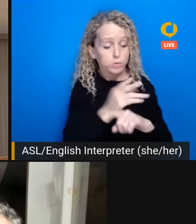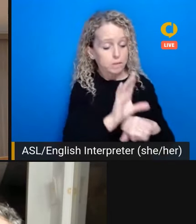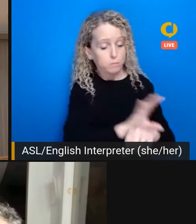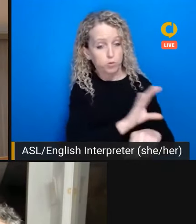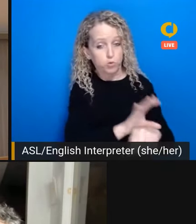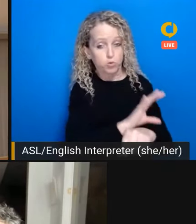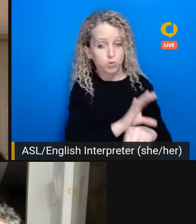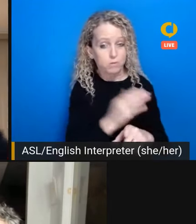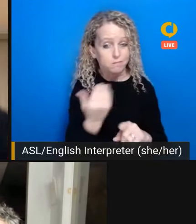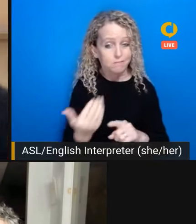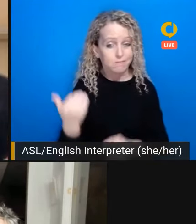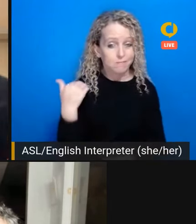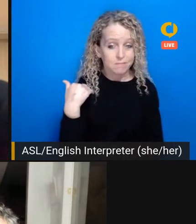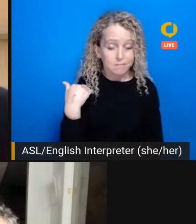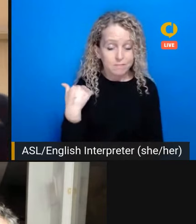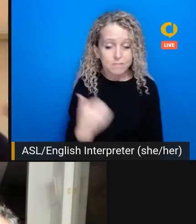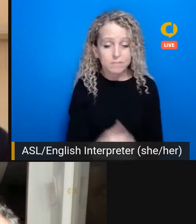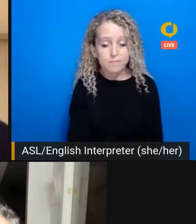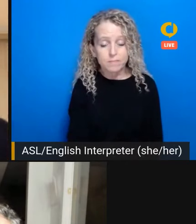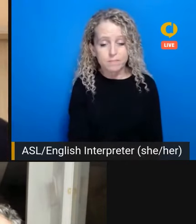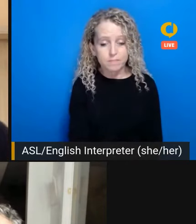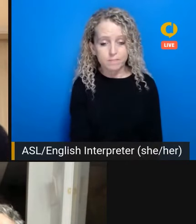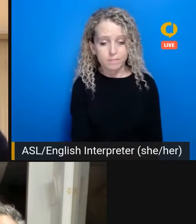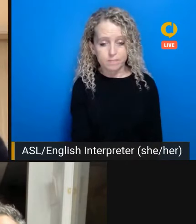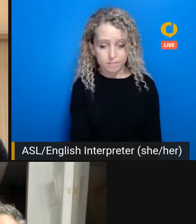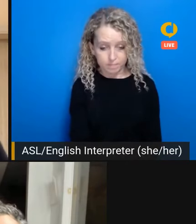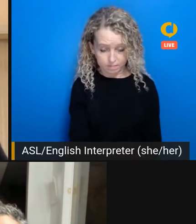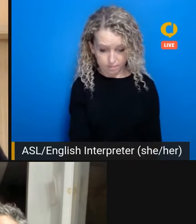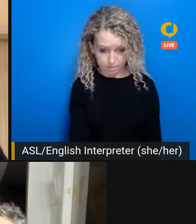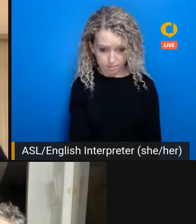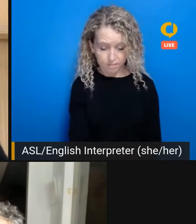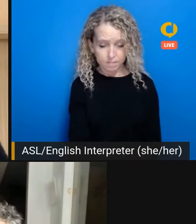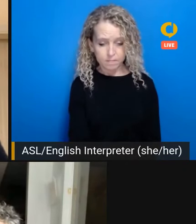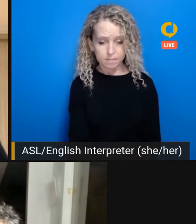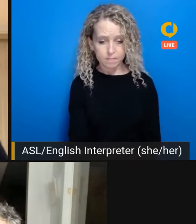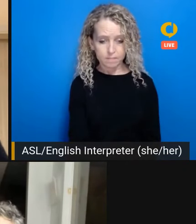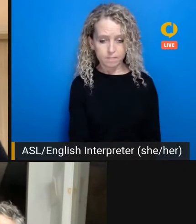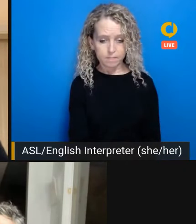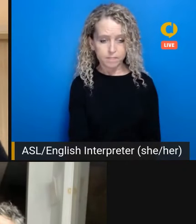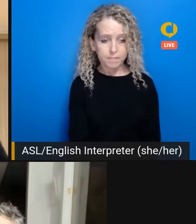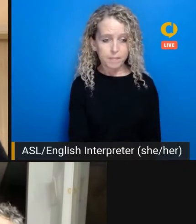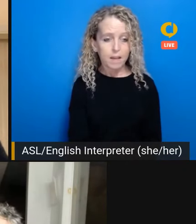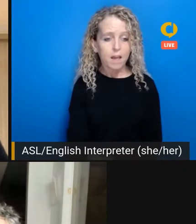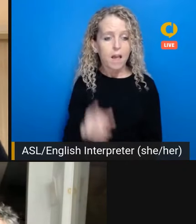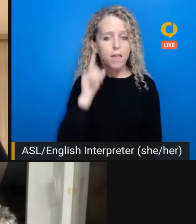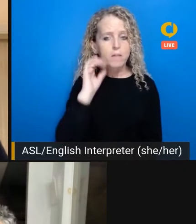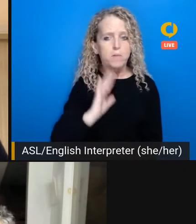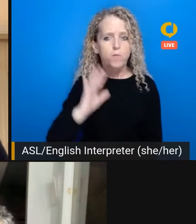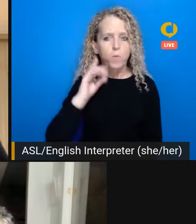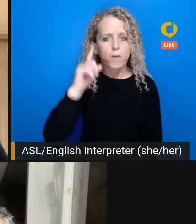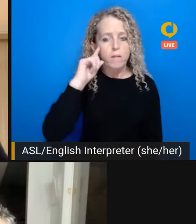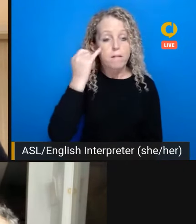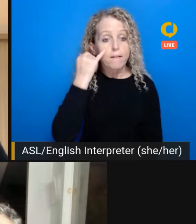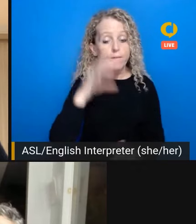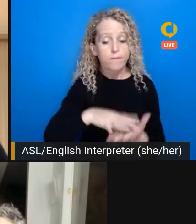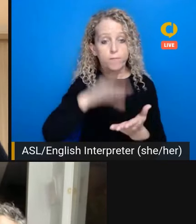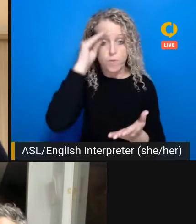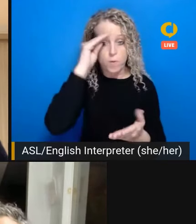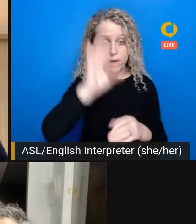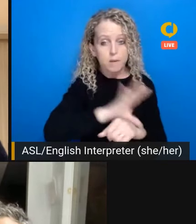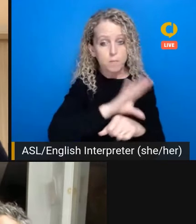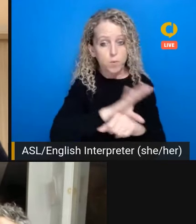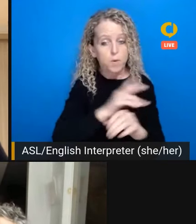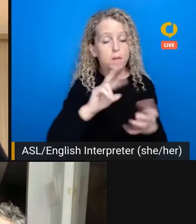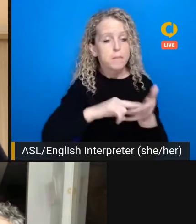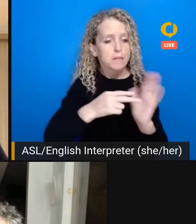the hope was that computer literacy would involve coding literacy, right? In some ways, like you'd be able to make the machine